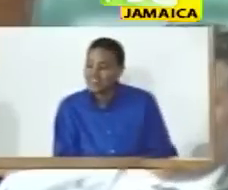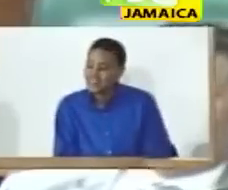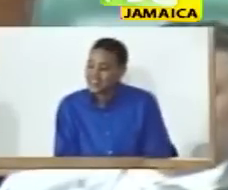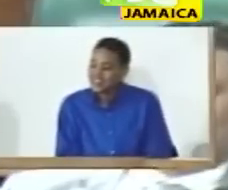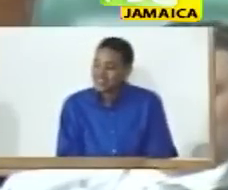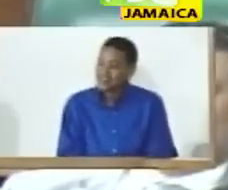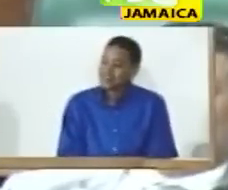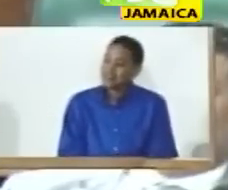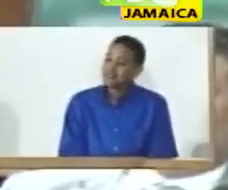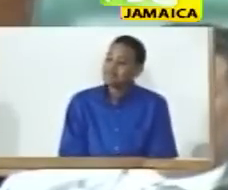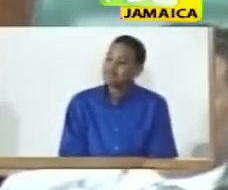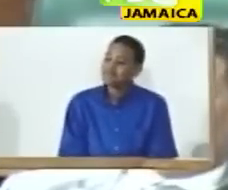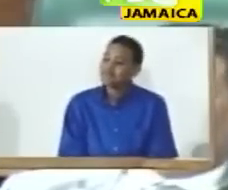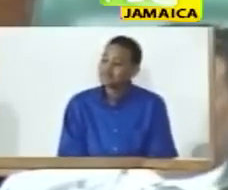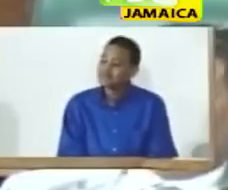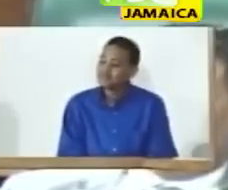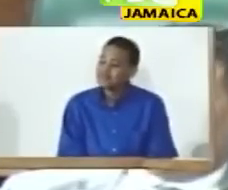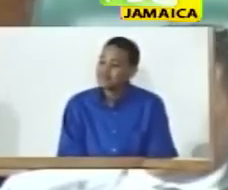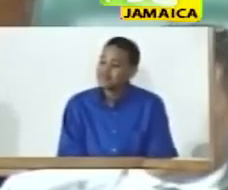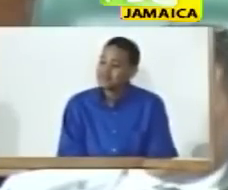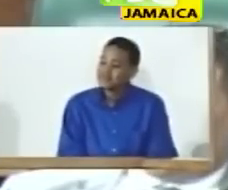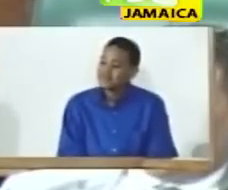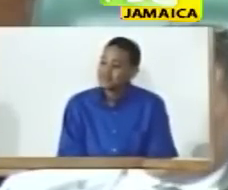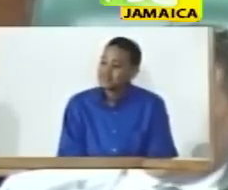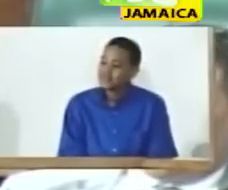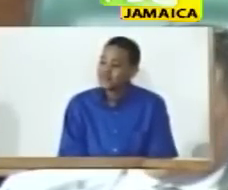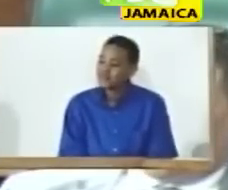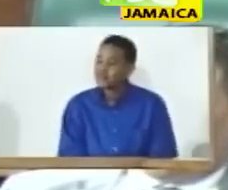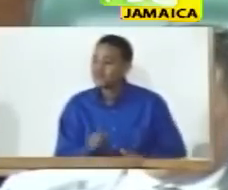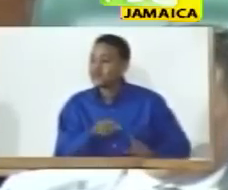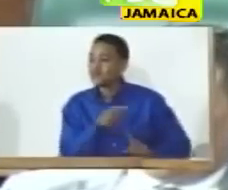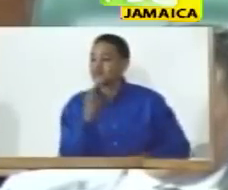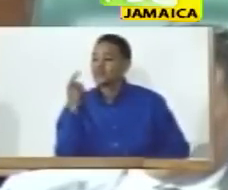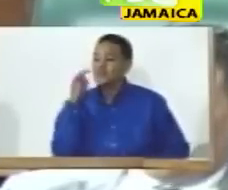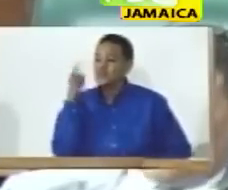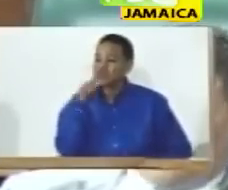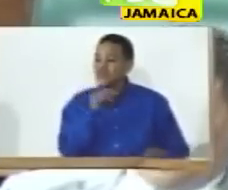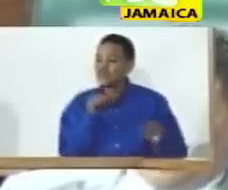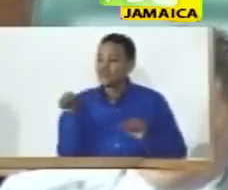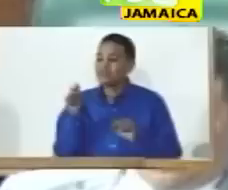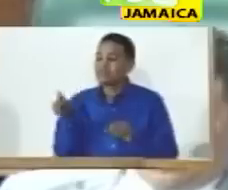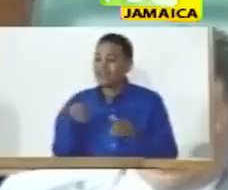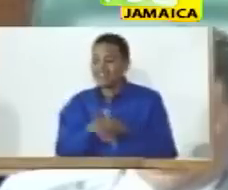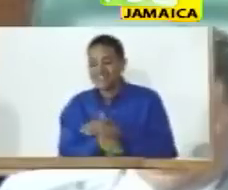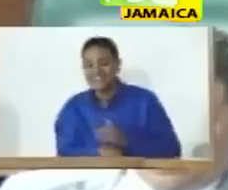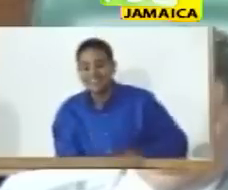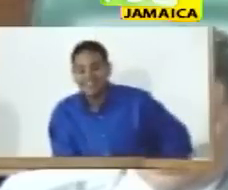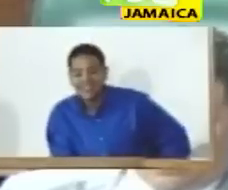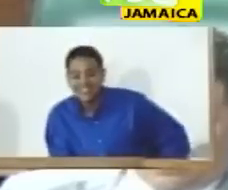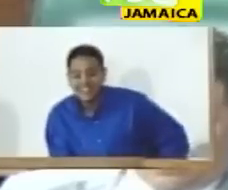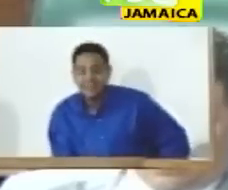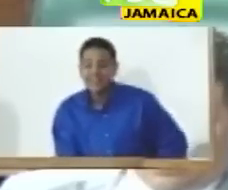And when you got wind of it, Mr. President, you ran back in.